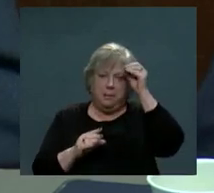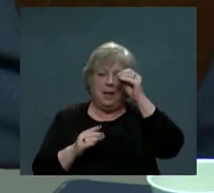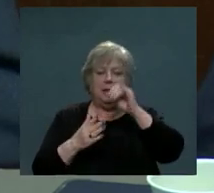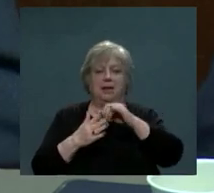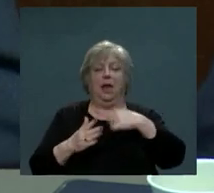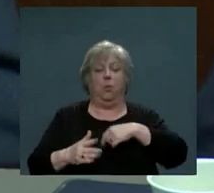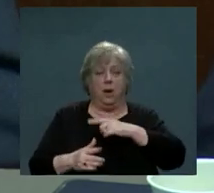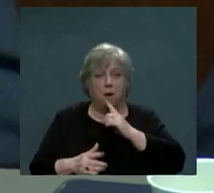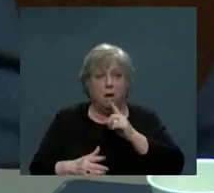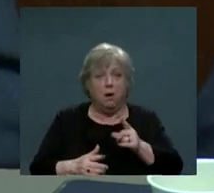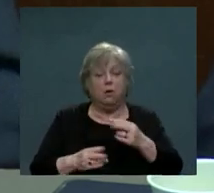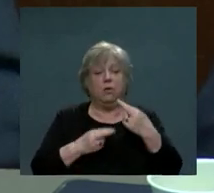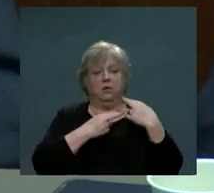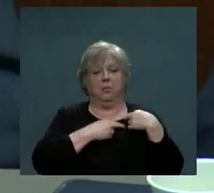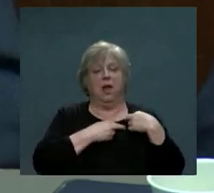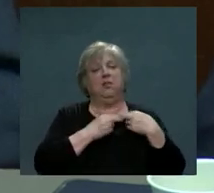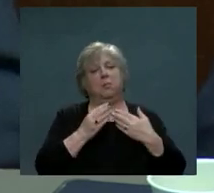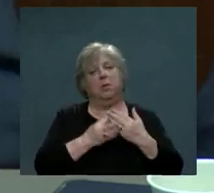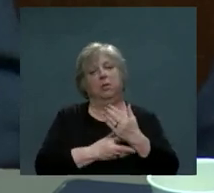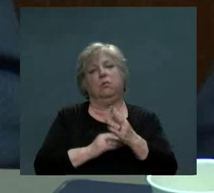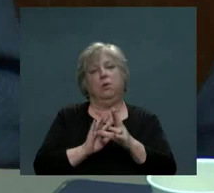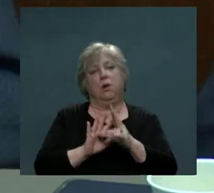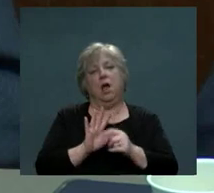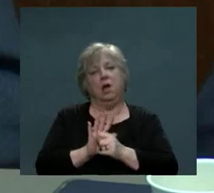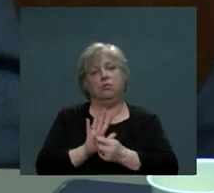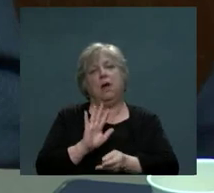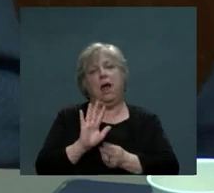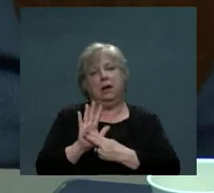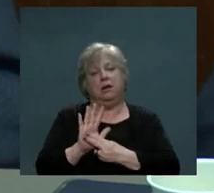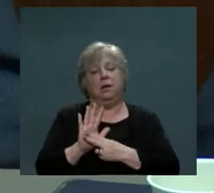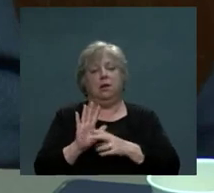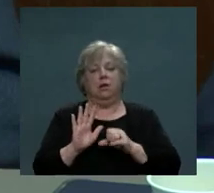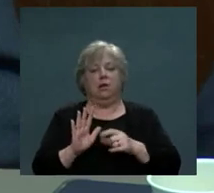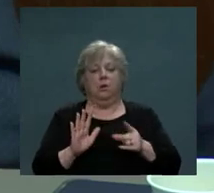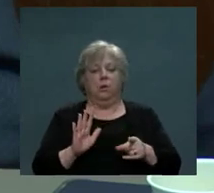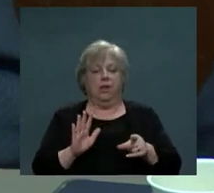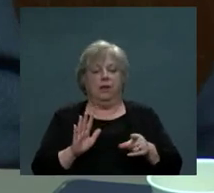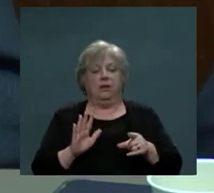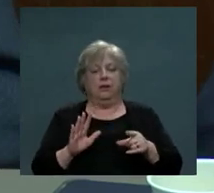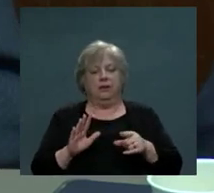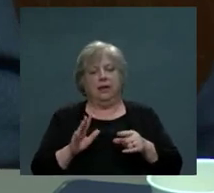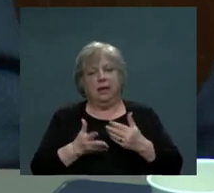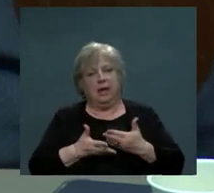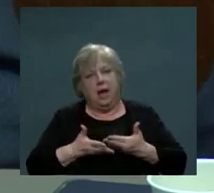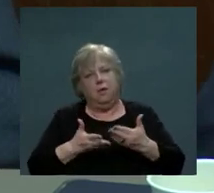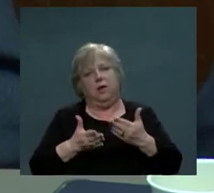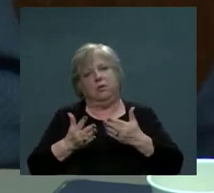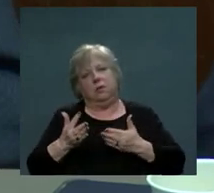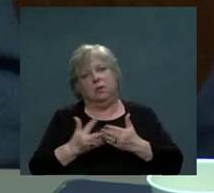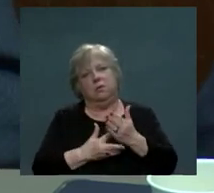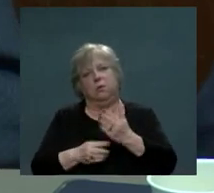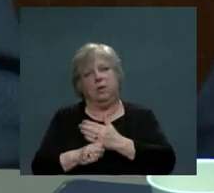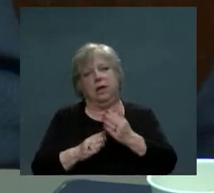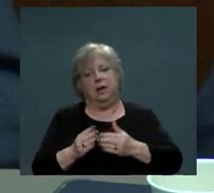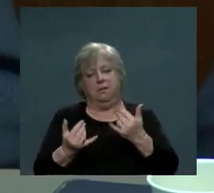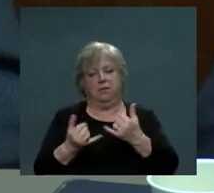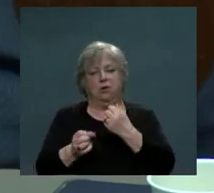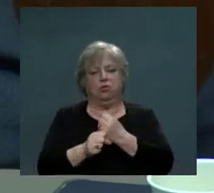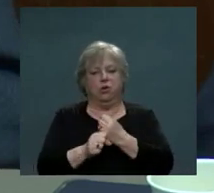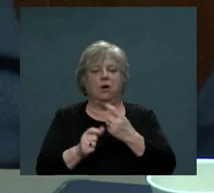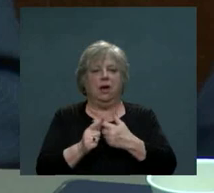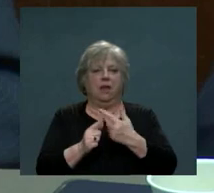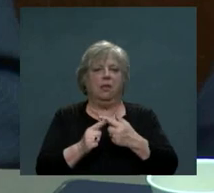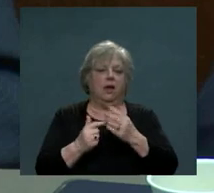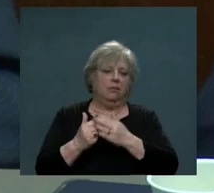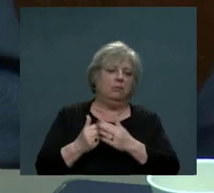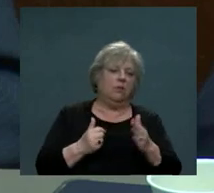responsible by contract. So this gets us through the balance of this year, and then we'll look at what we do